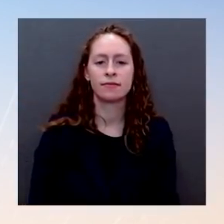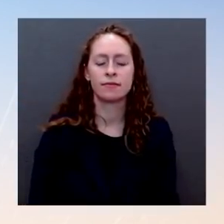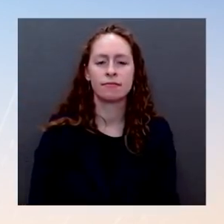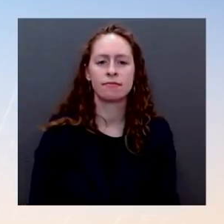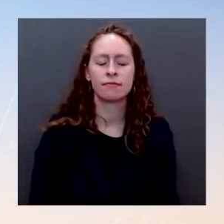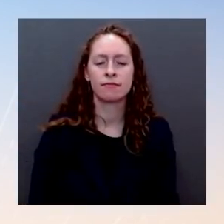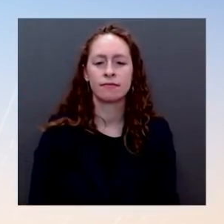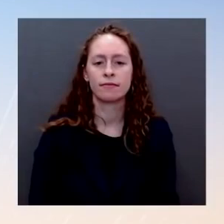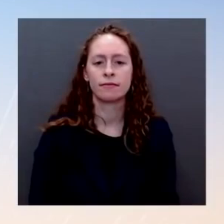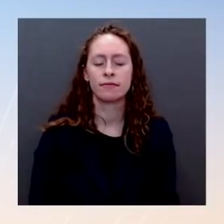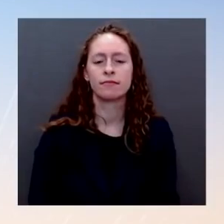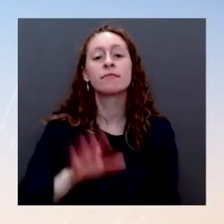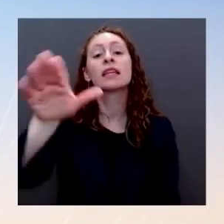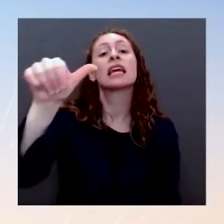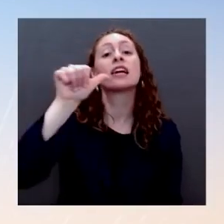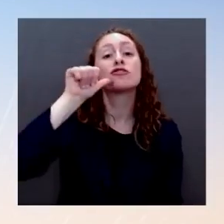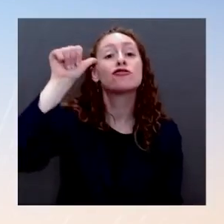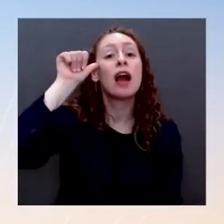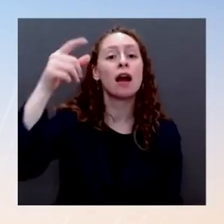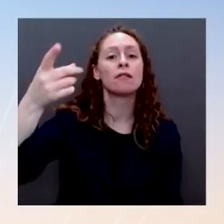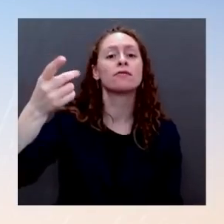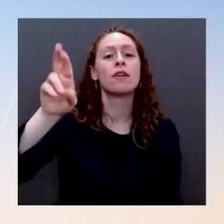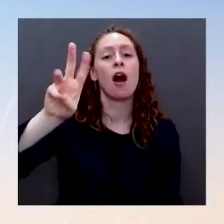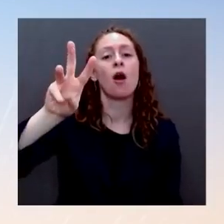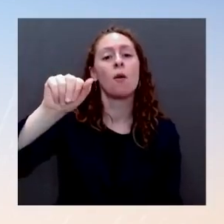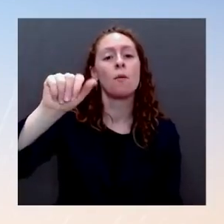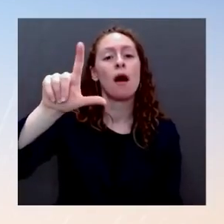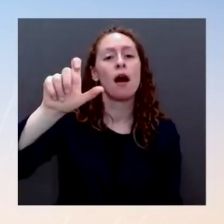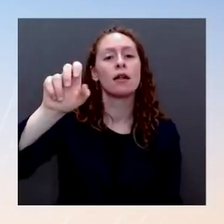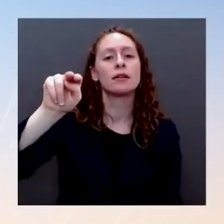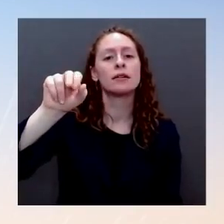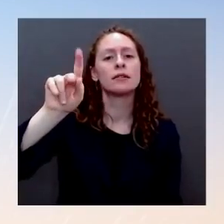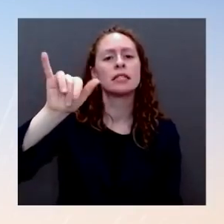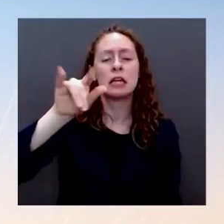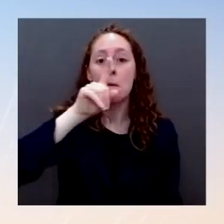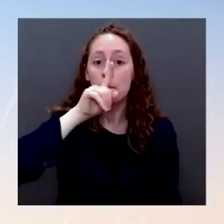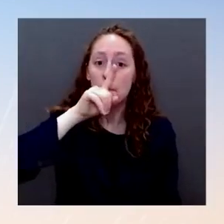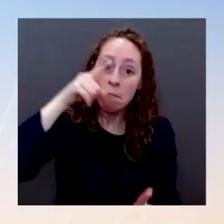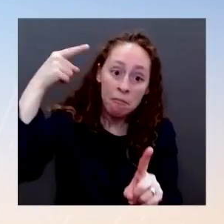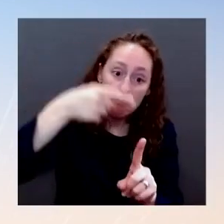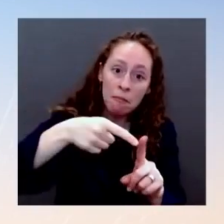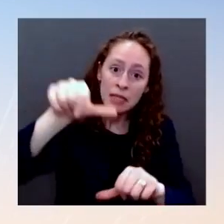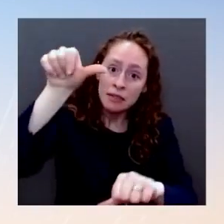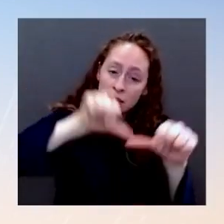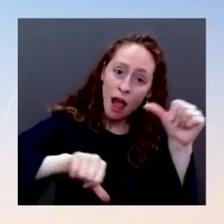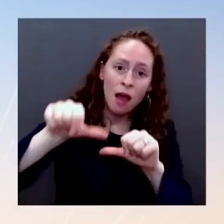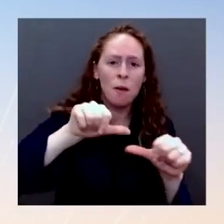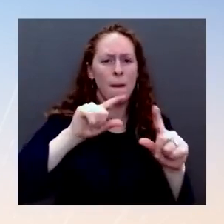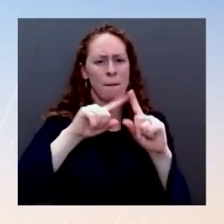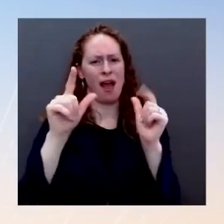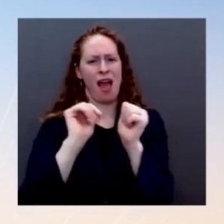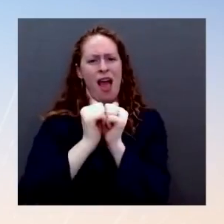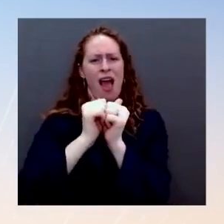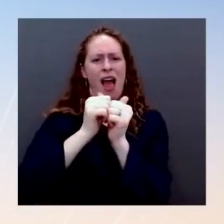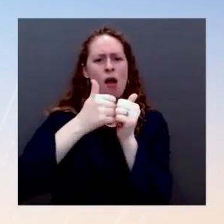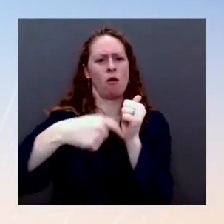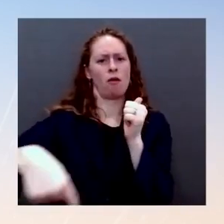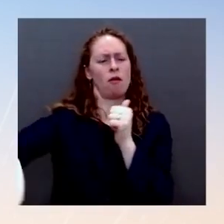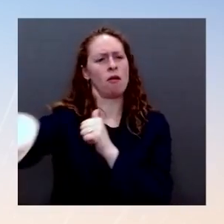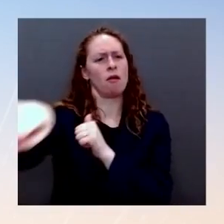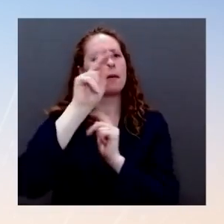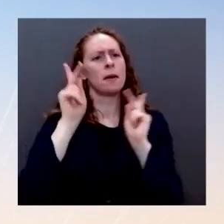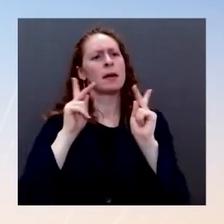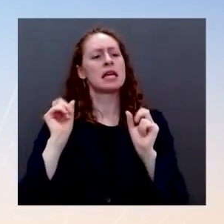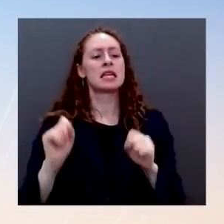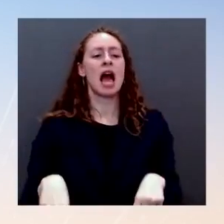White House thinks that the CDC is doing its best to offer the clearest guidance possible to people, because it seems like they're generating a